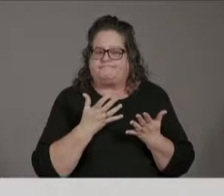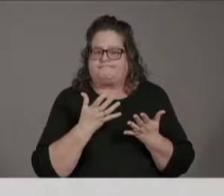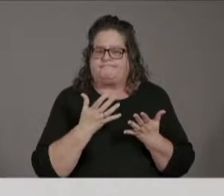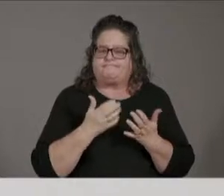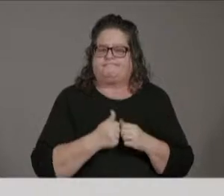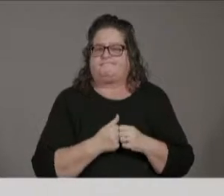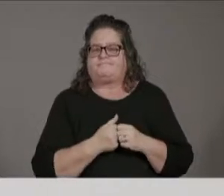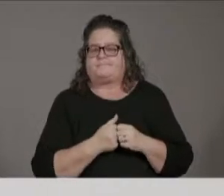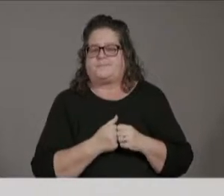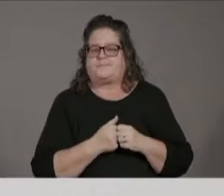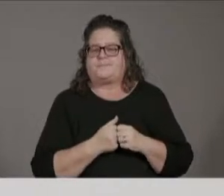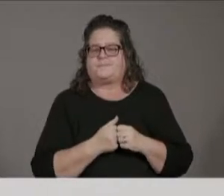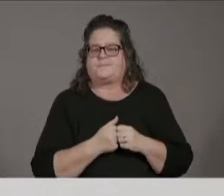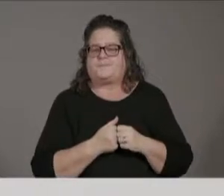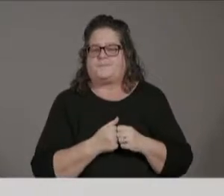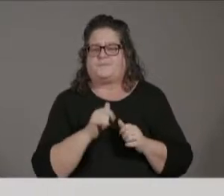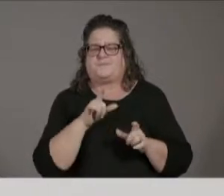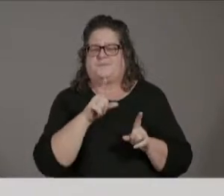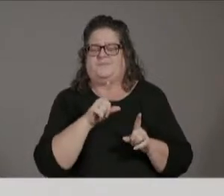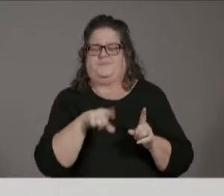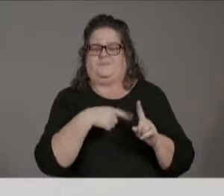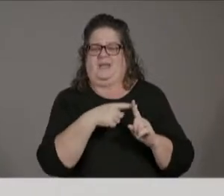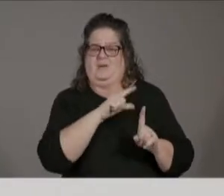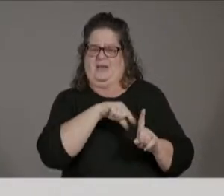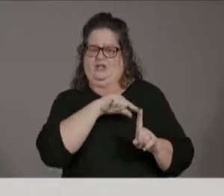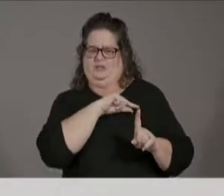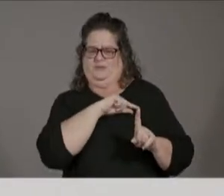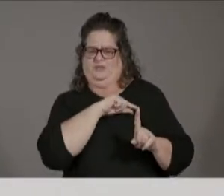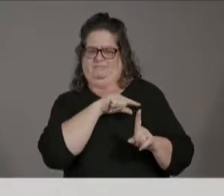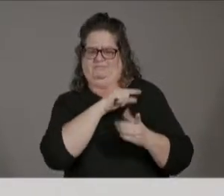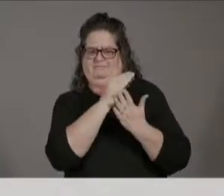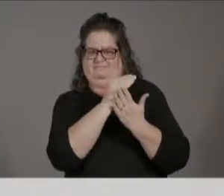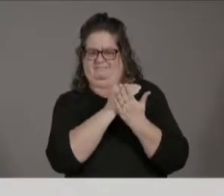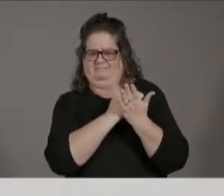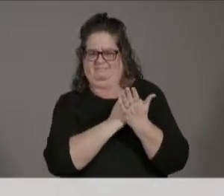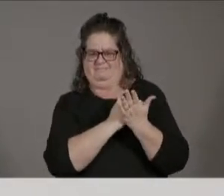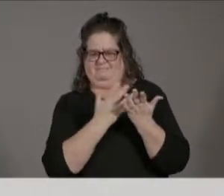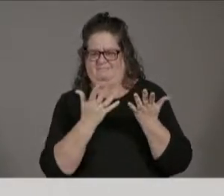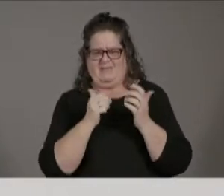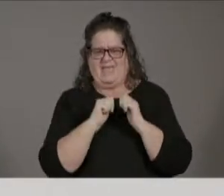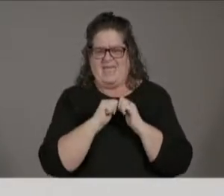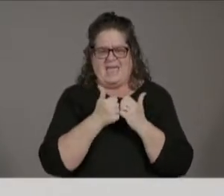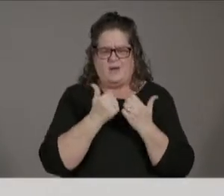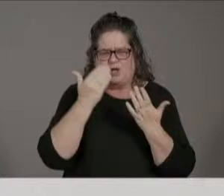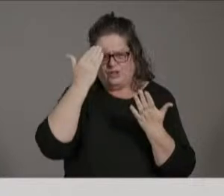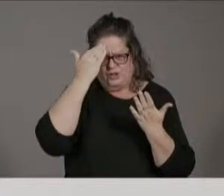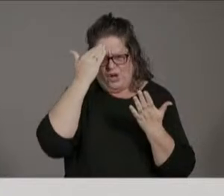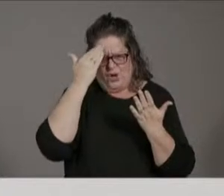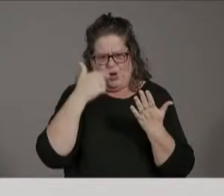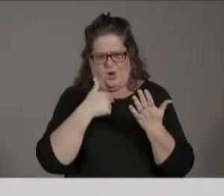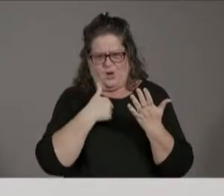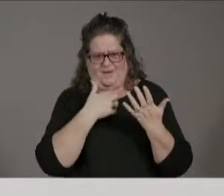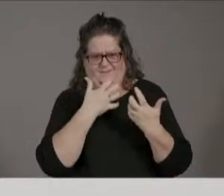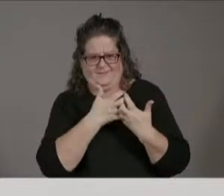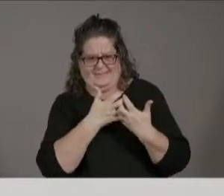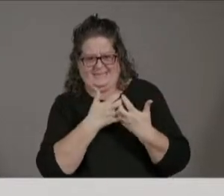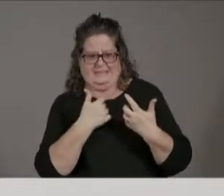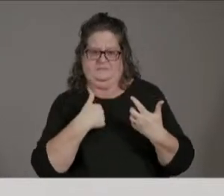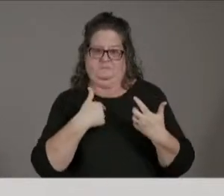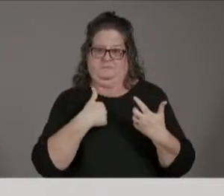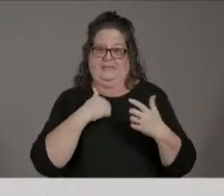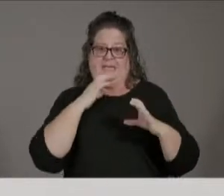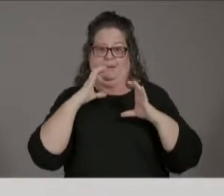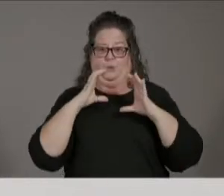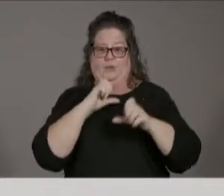you fit in? I mean, I am a communications worker. I am a reporter. I am who knows what else.